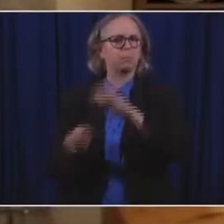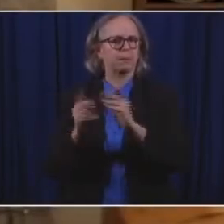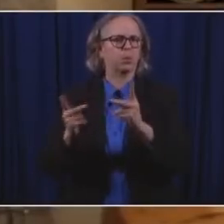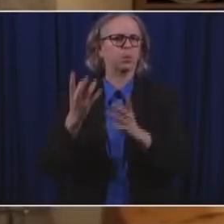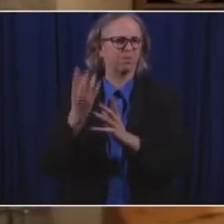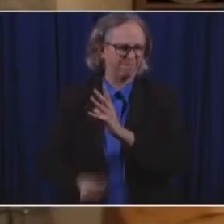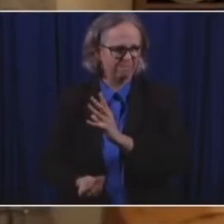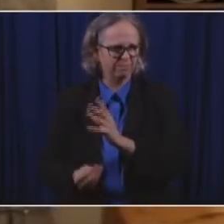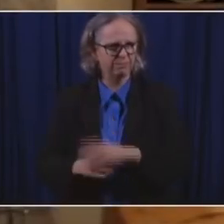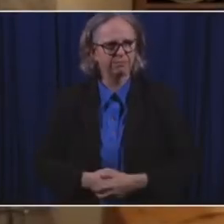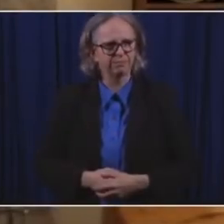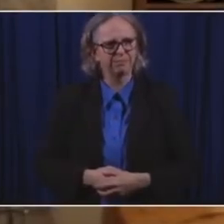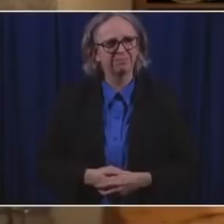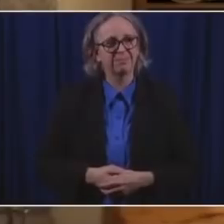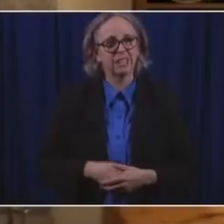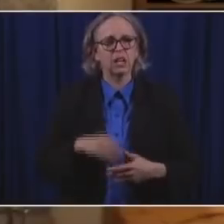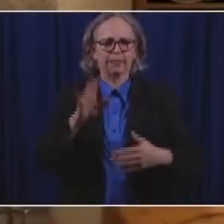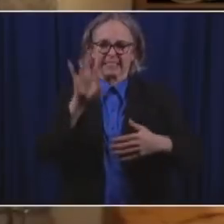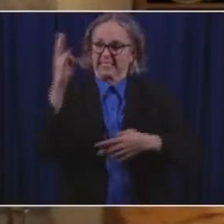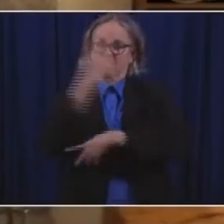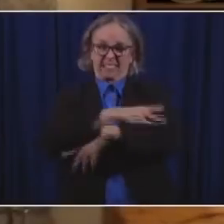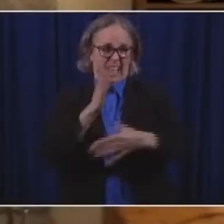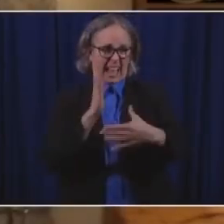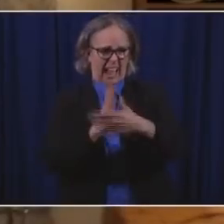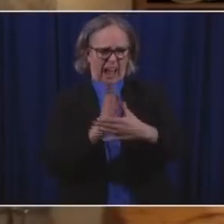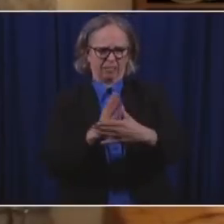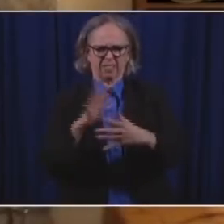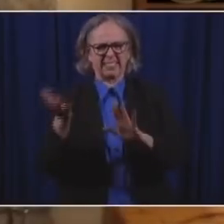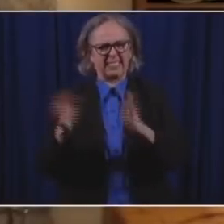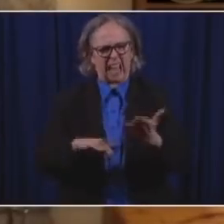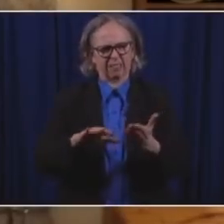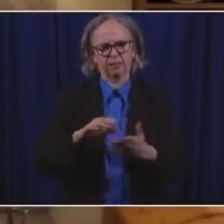average for deaths reported is 77.